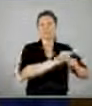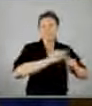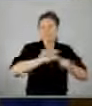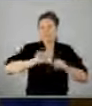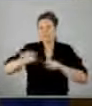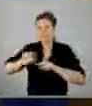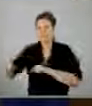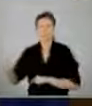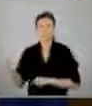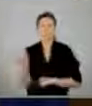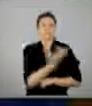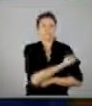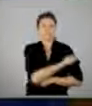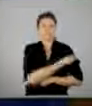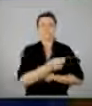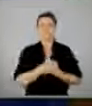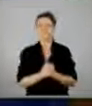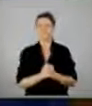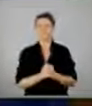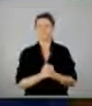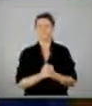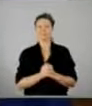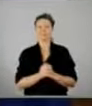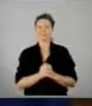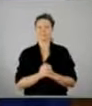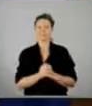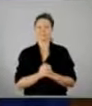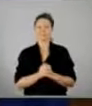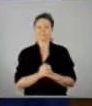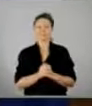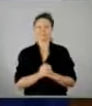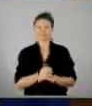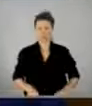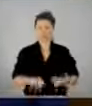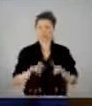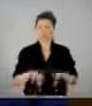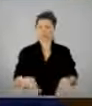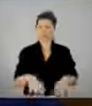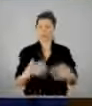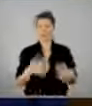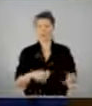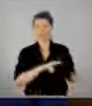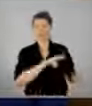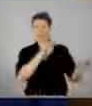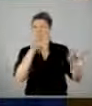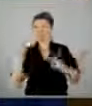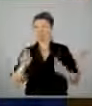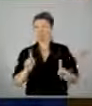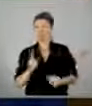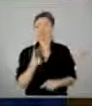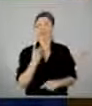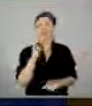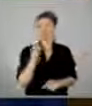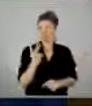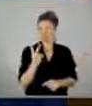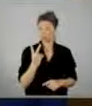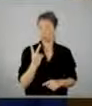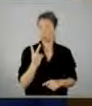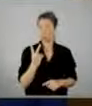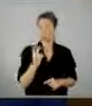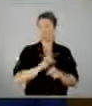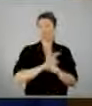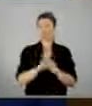finally, I would note that around Australia we have seen two new cases of community transmission, both